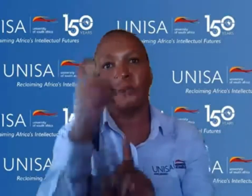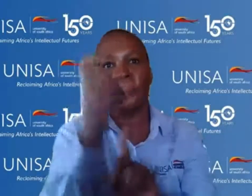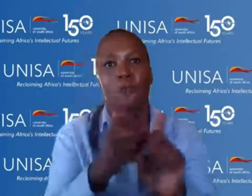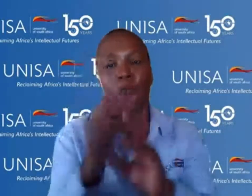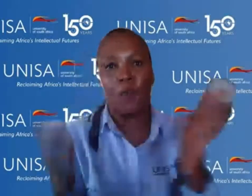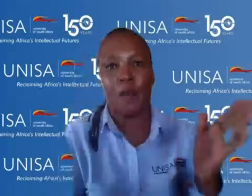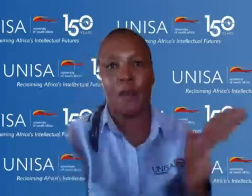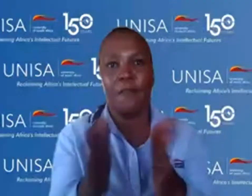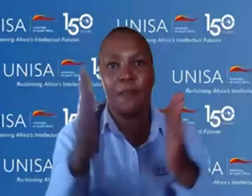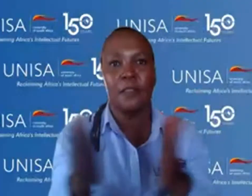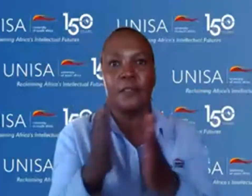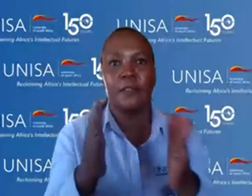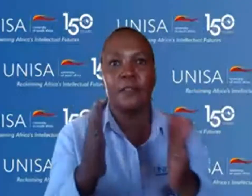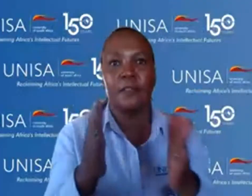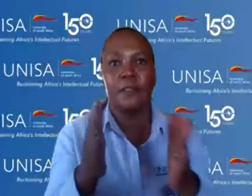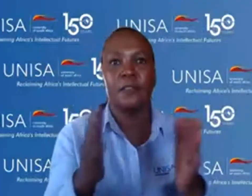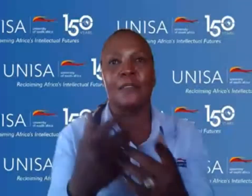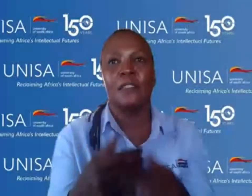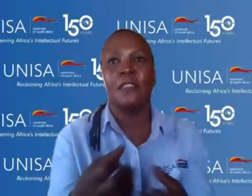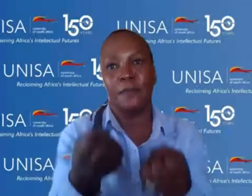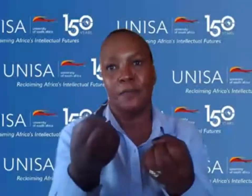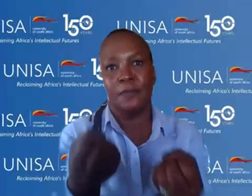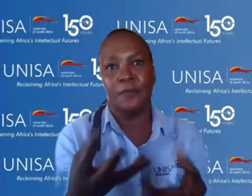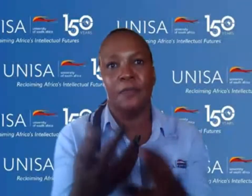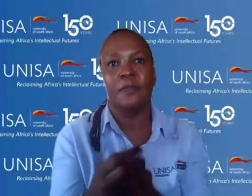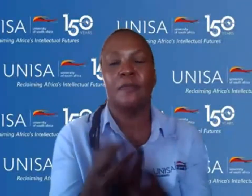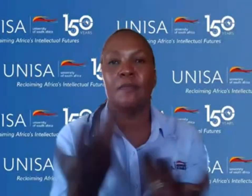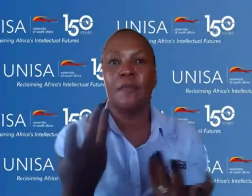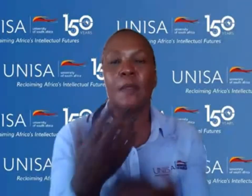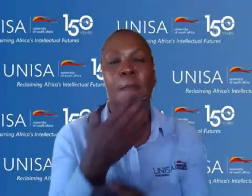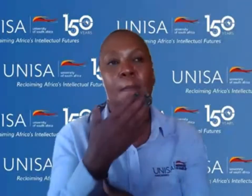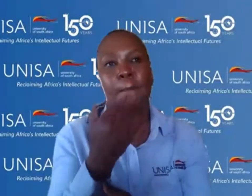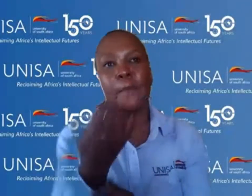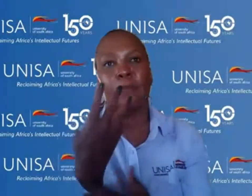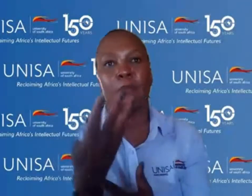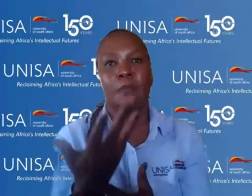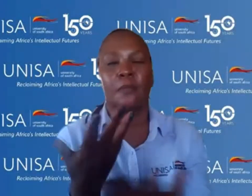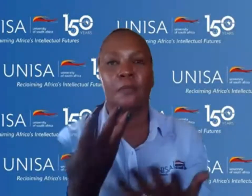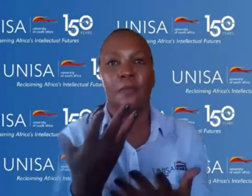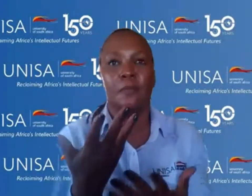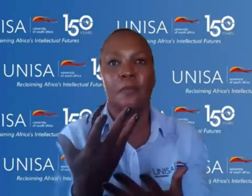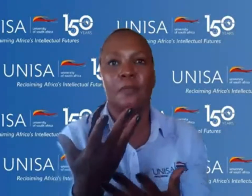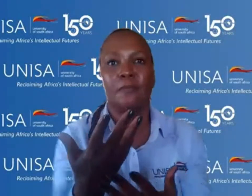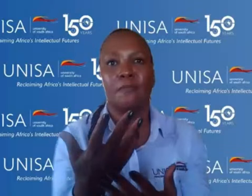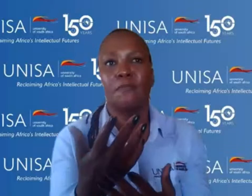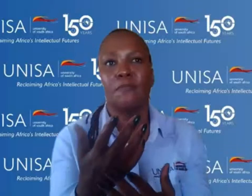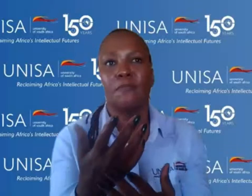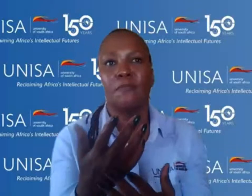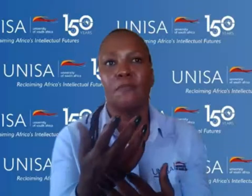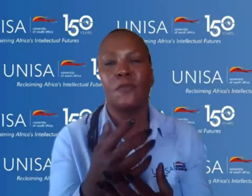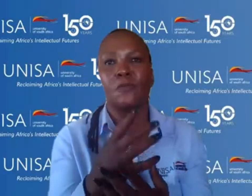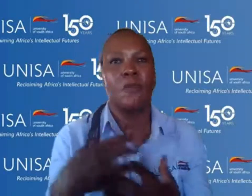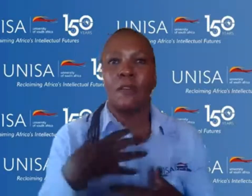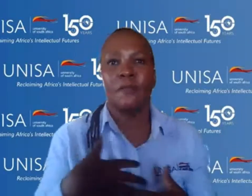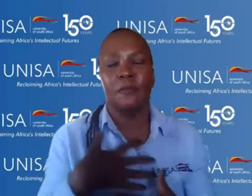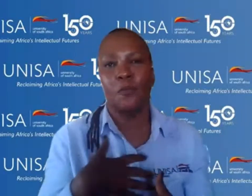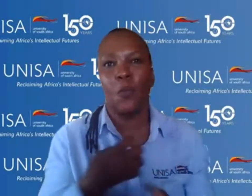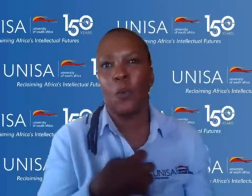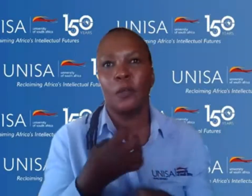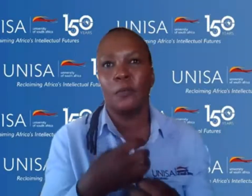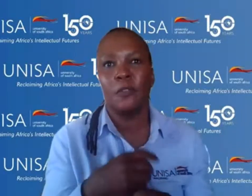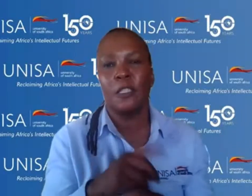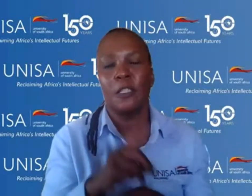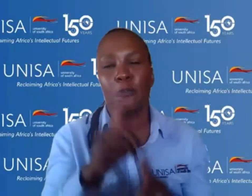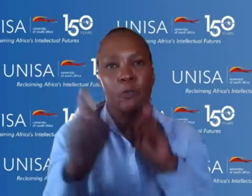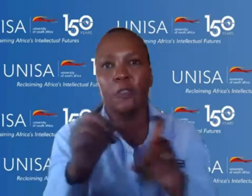it through the chat. So can there please not be a repetition of questions that were